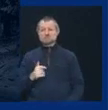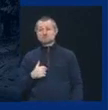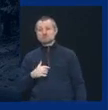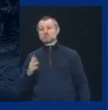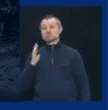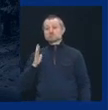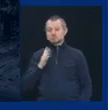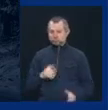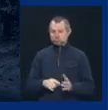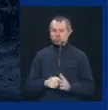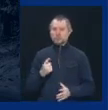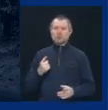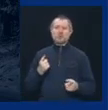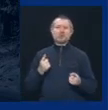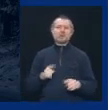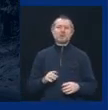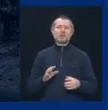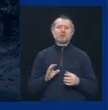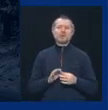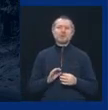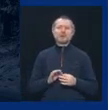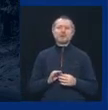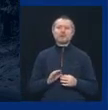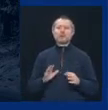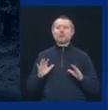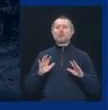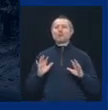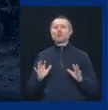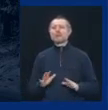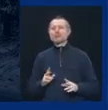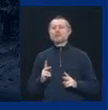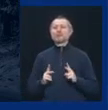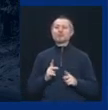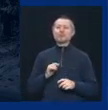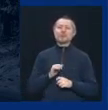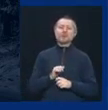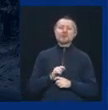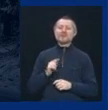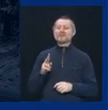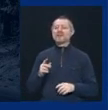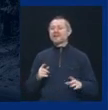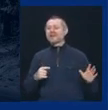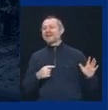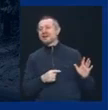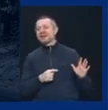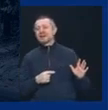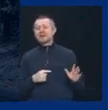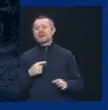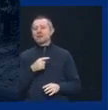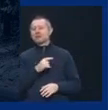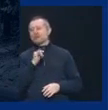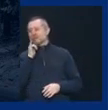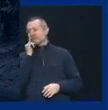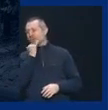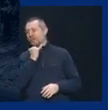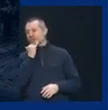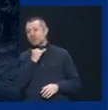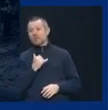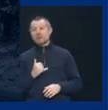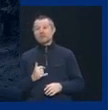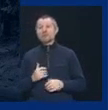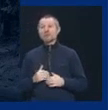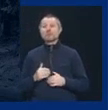said that the weather forecasters were incorrect the next day, and I got